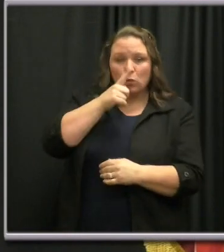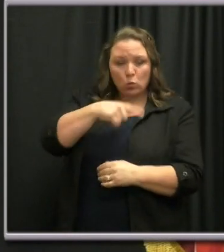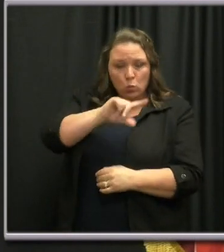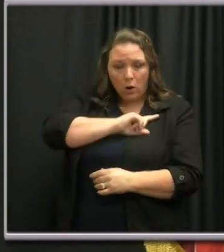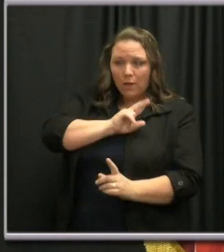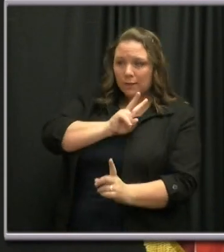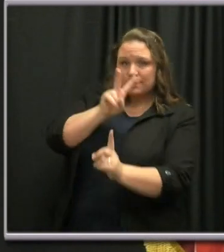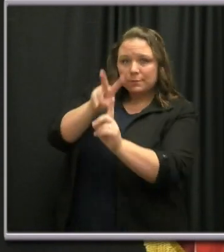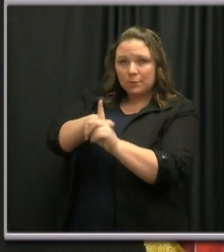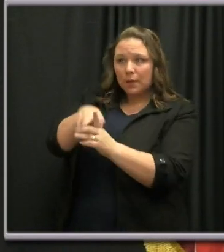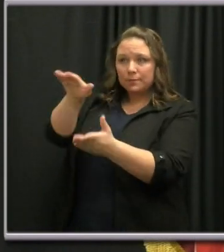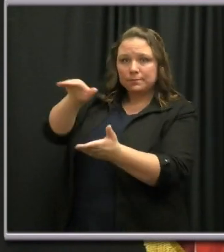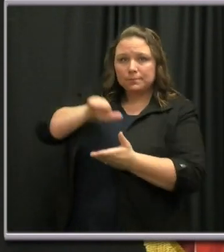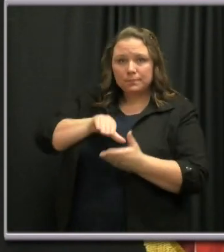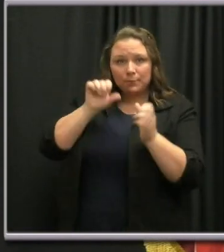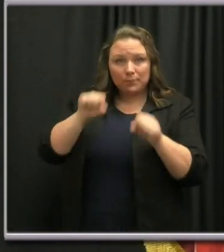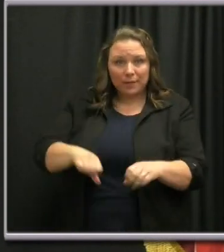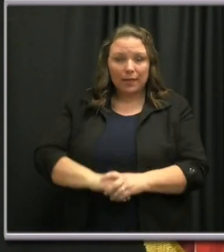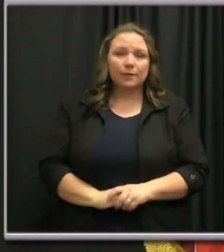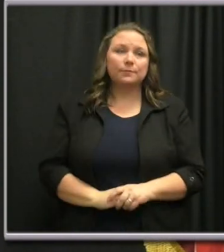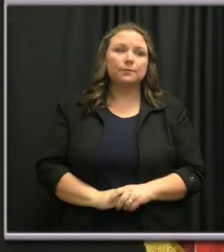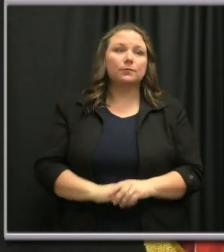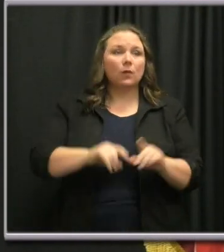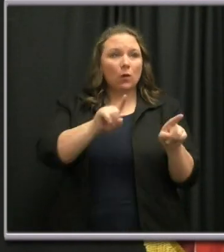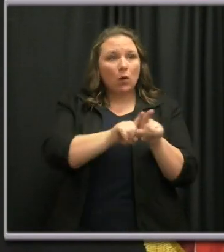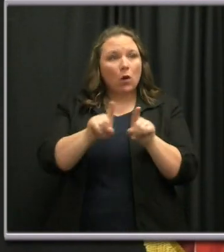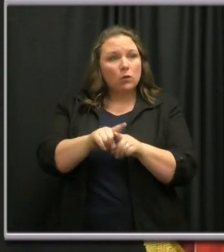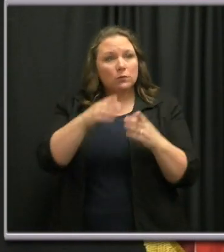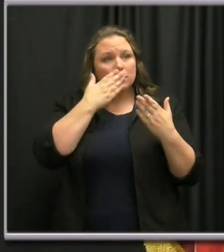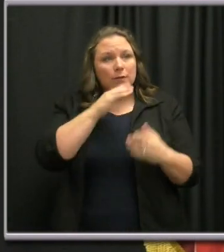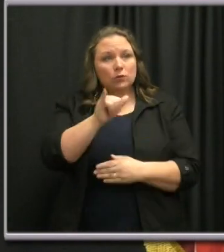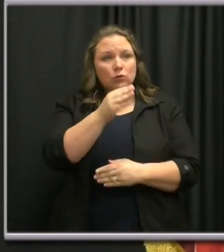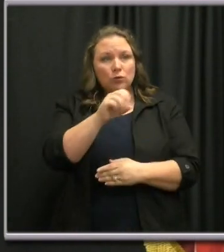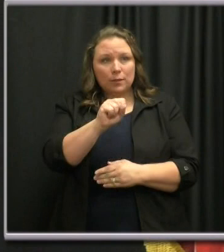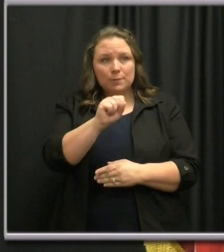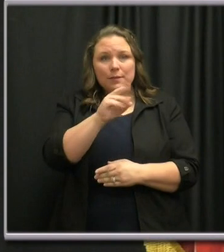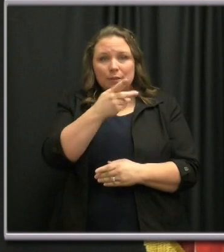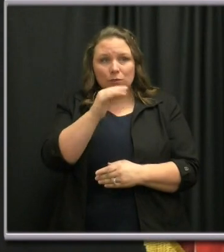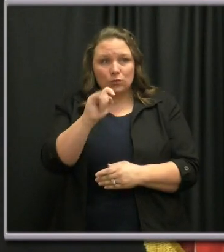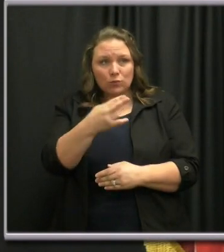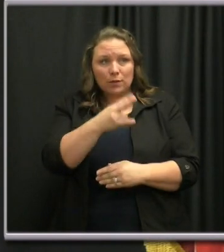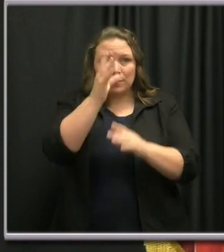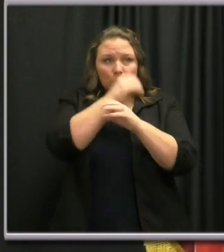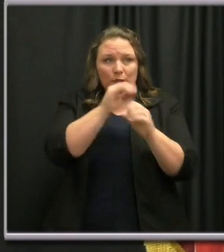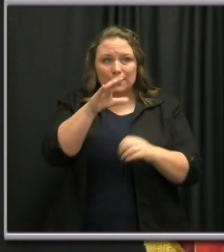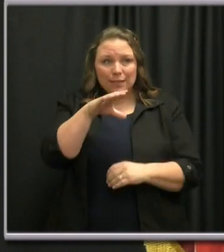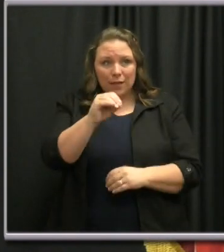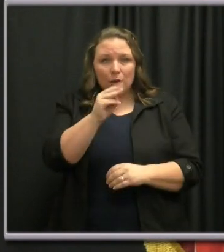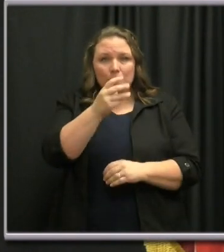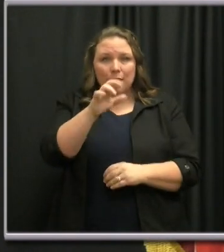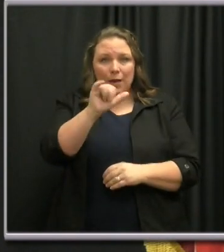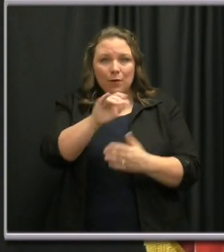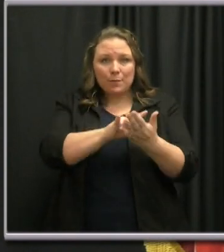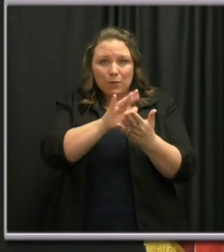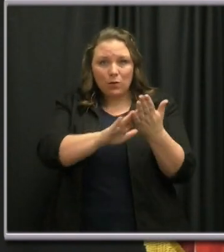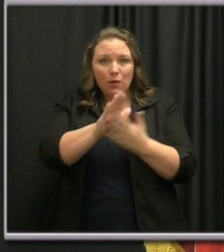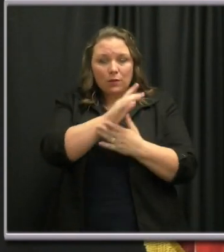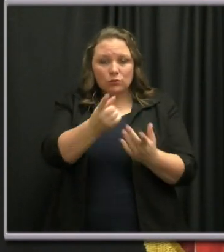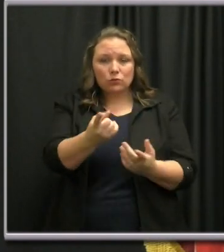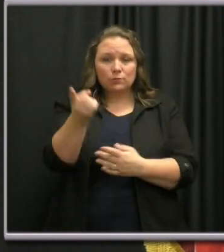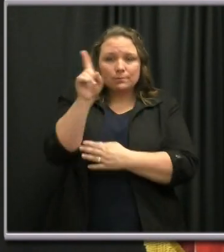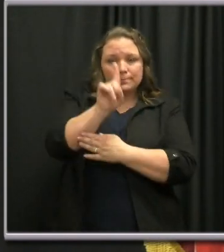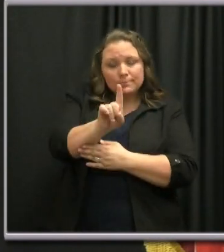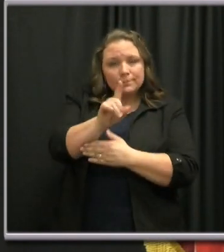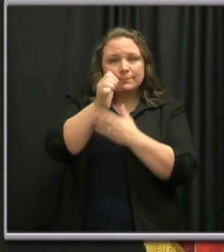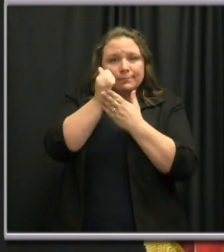and benefit from them. And as always, I'm grateful to Dr. James Hildreth, President and CEO of Meharry Medical College, for being here to provide